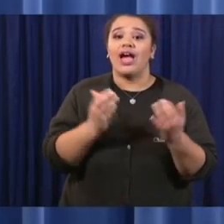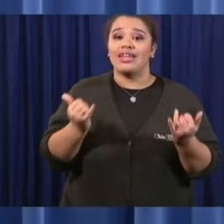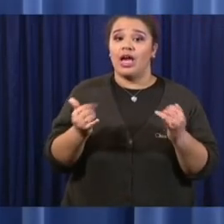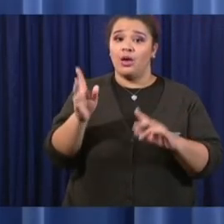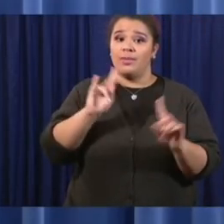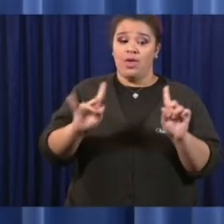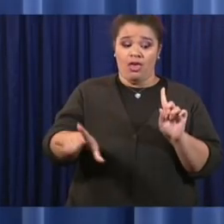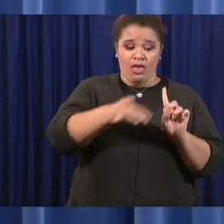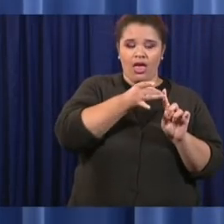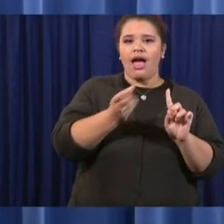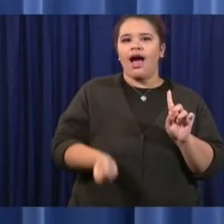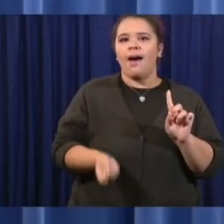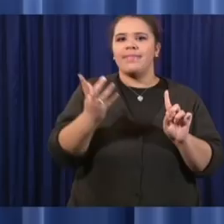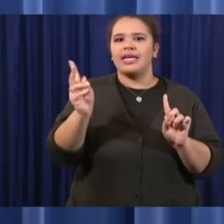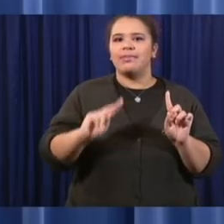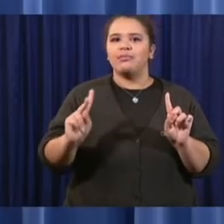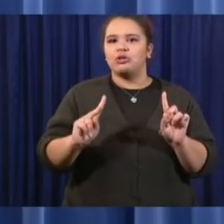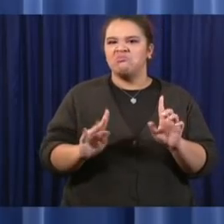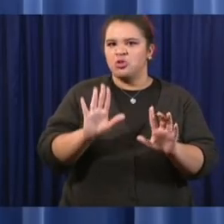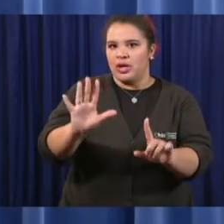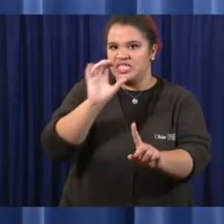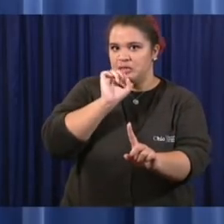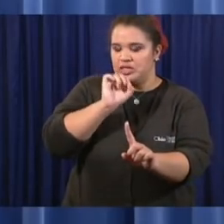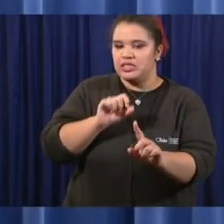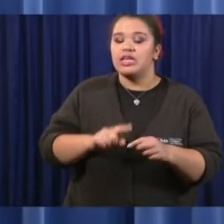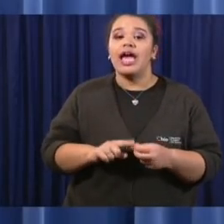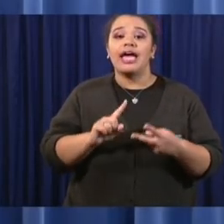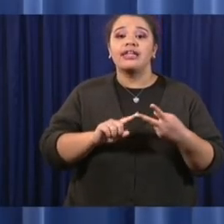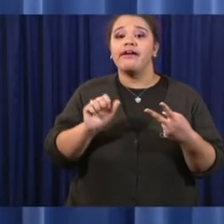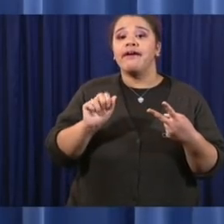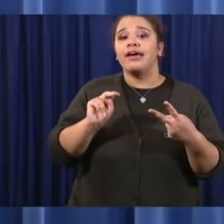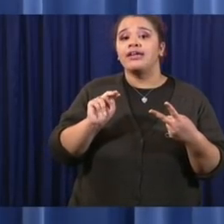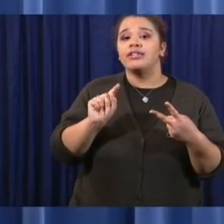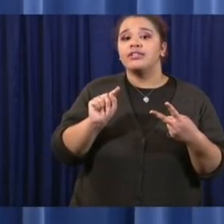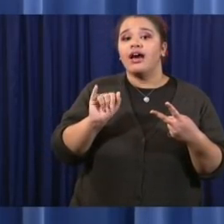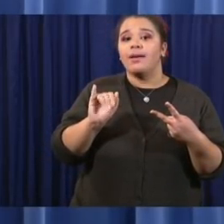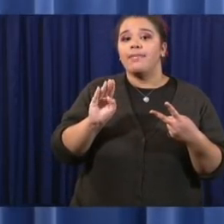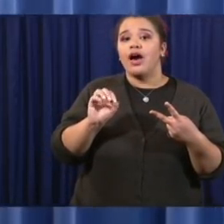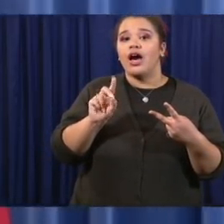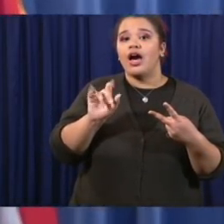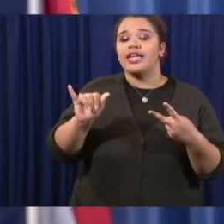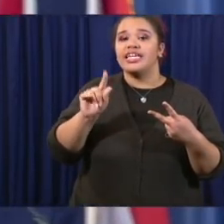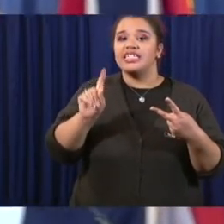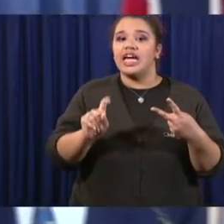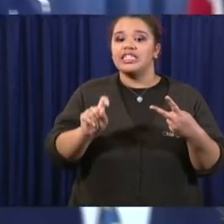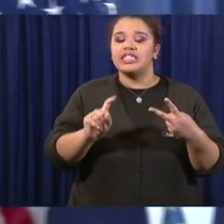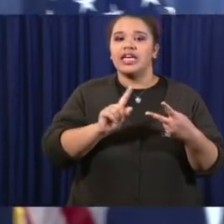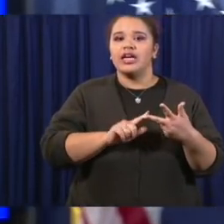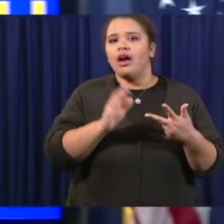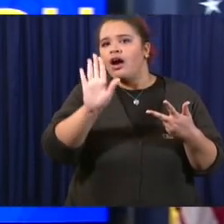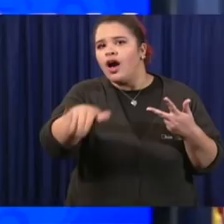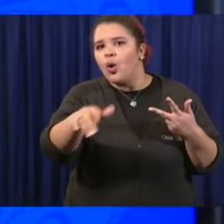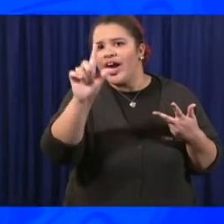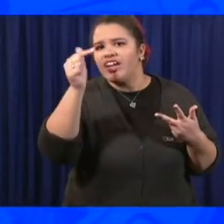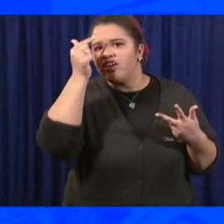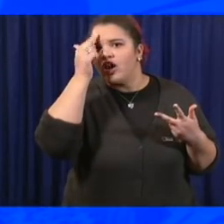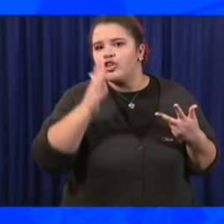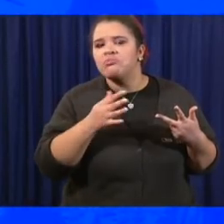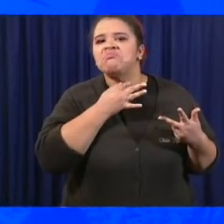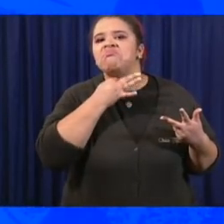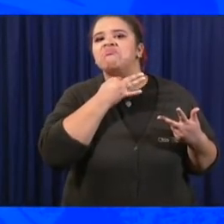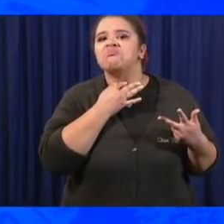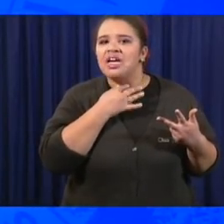according to your estimates, and where are we with antibody testing? And Governor, when are you going to rule on state parks and campgrounds?